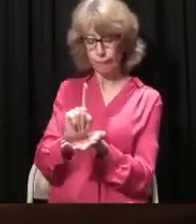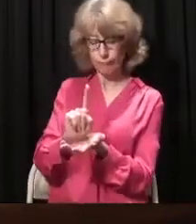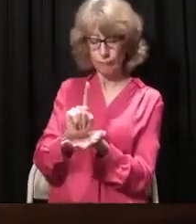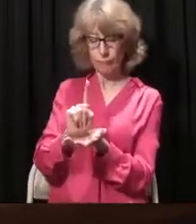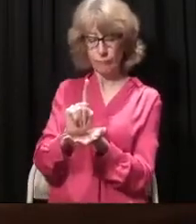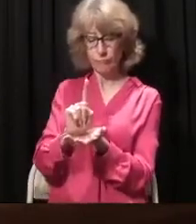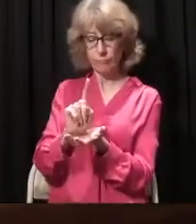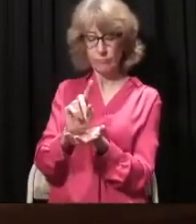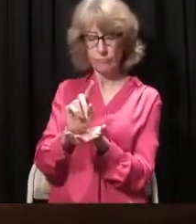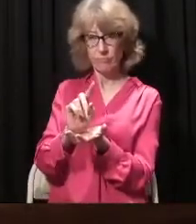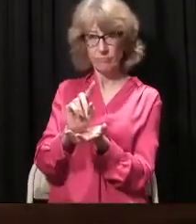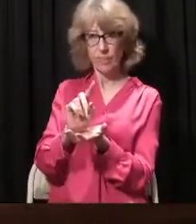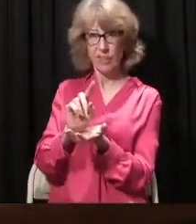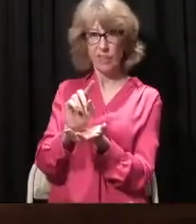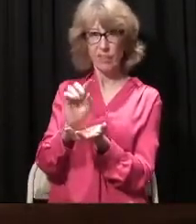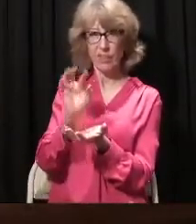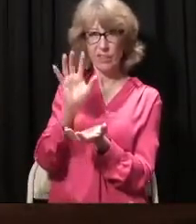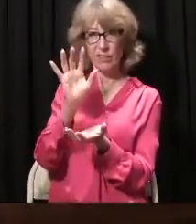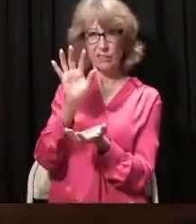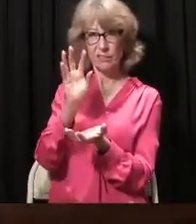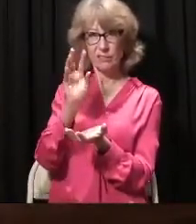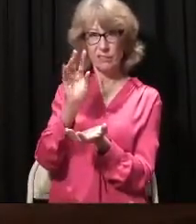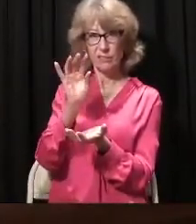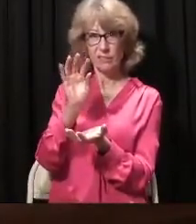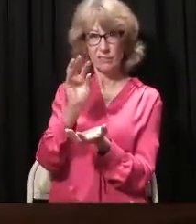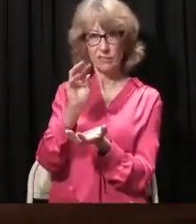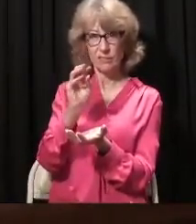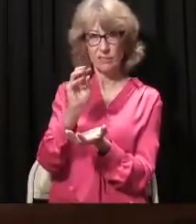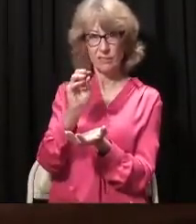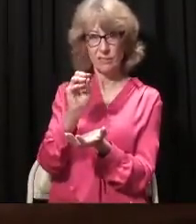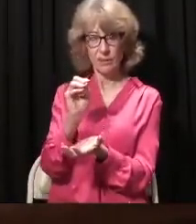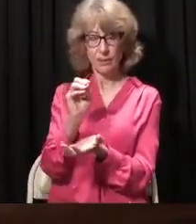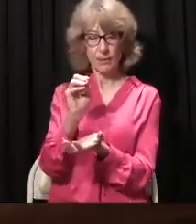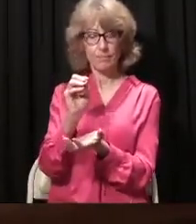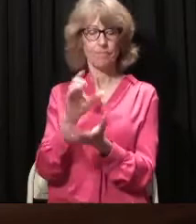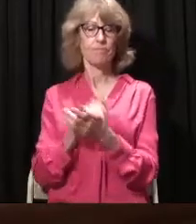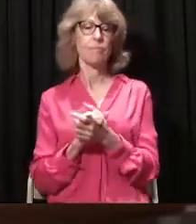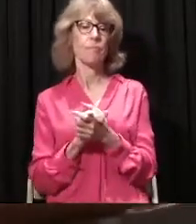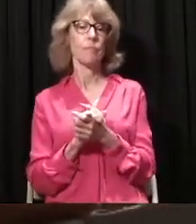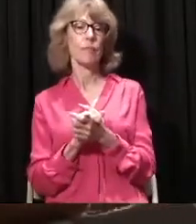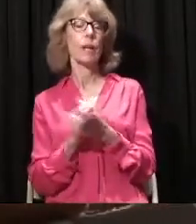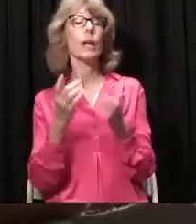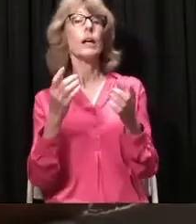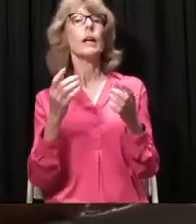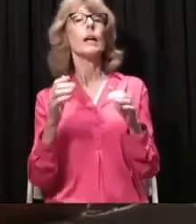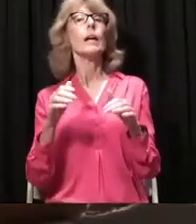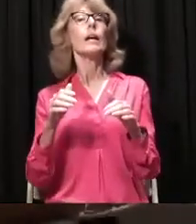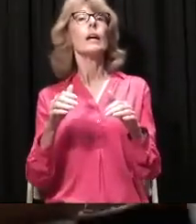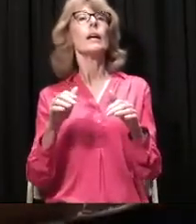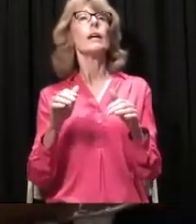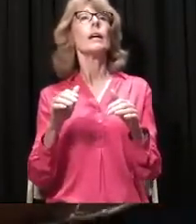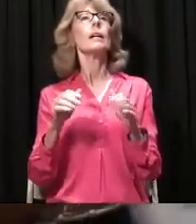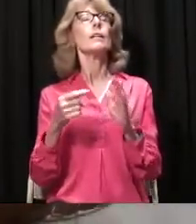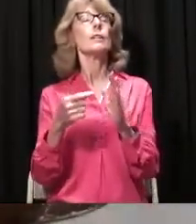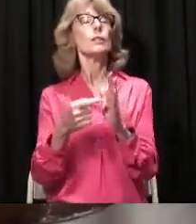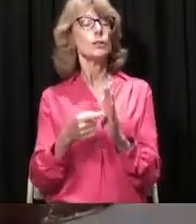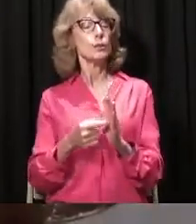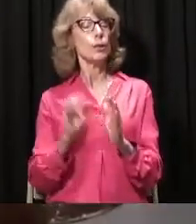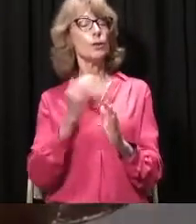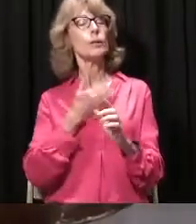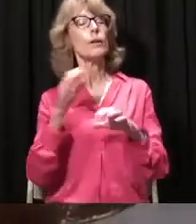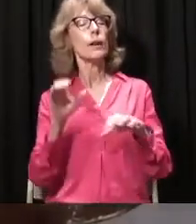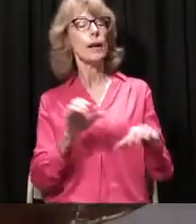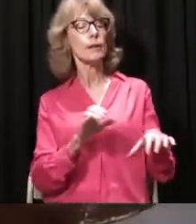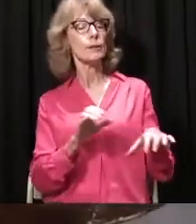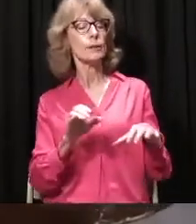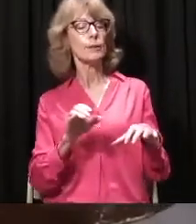of you. Now, this is what I would call, this is how we are when we're not practicing gratitude. But I want to give you a different